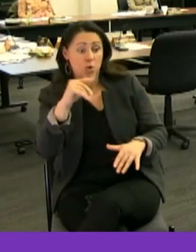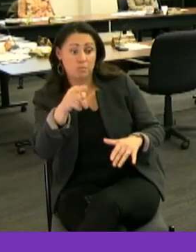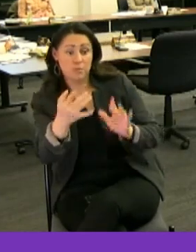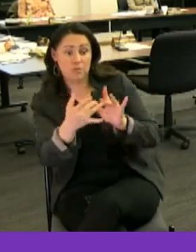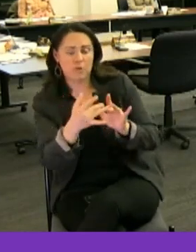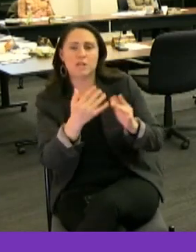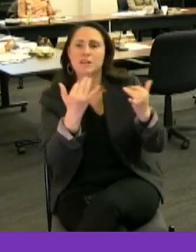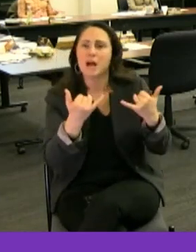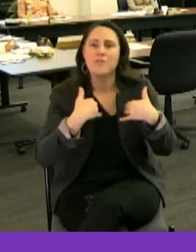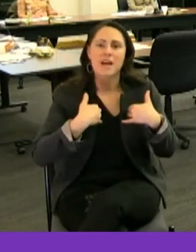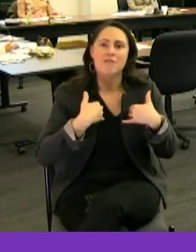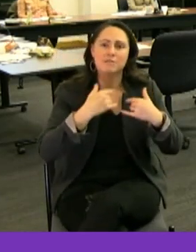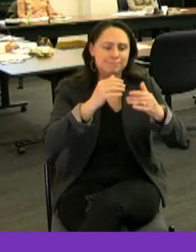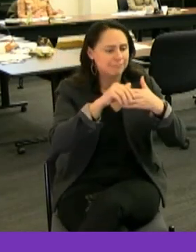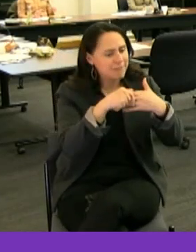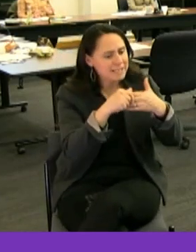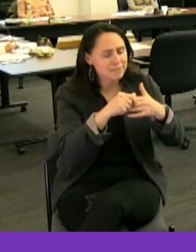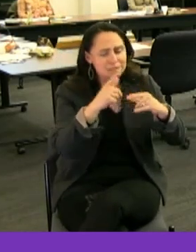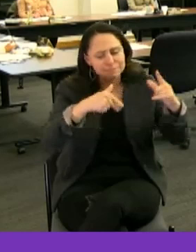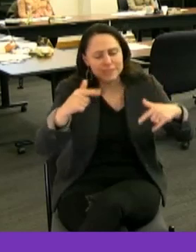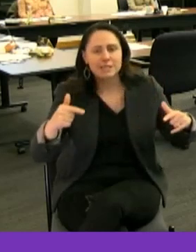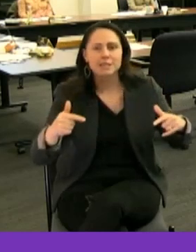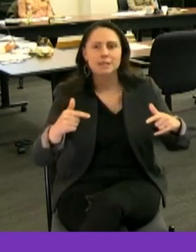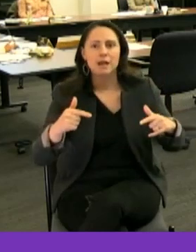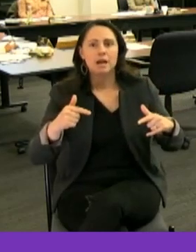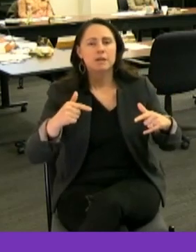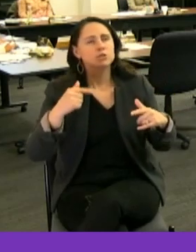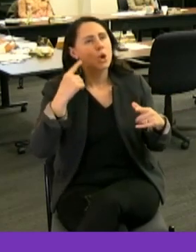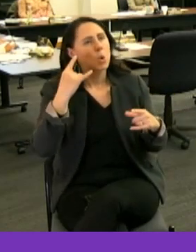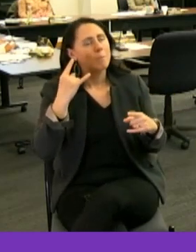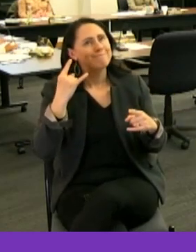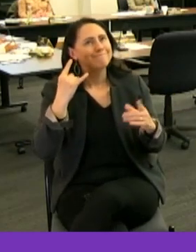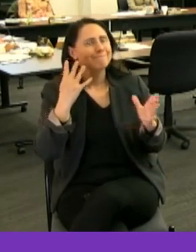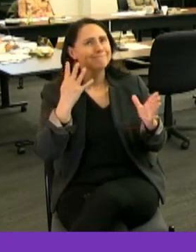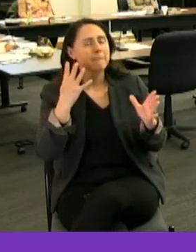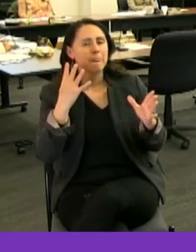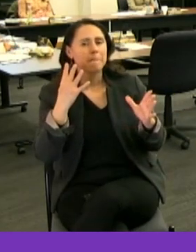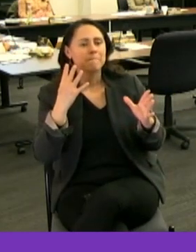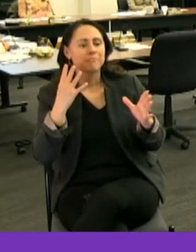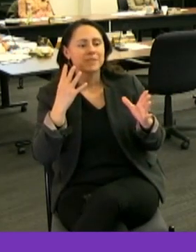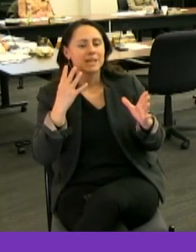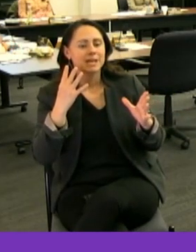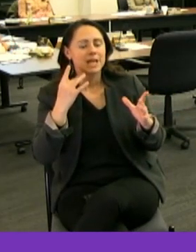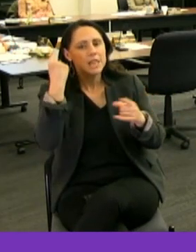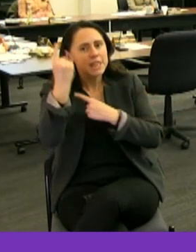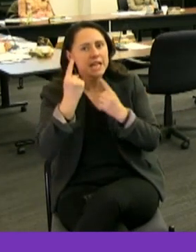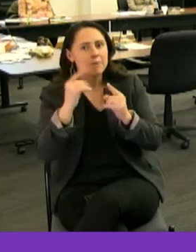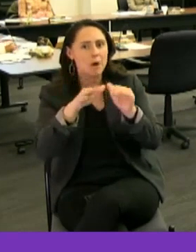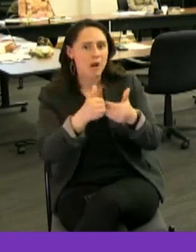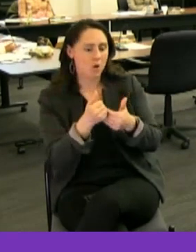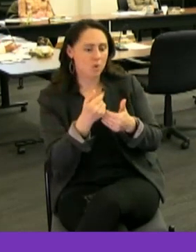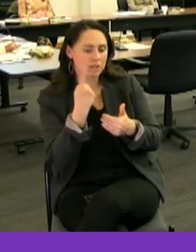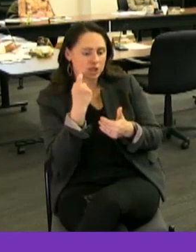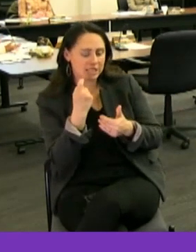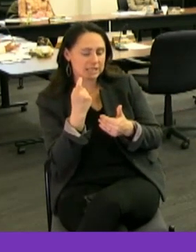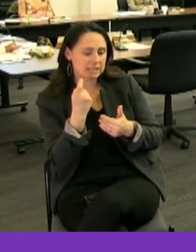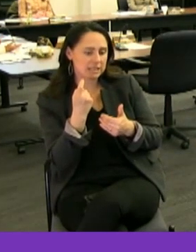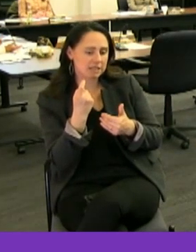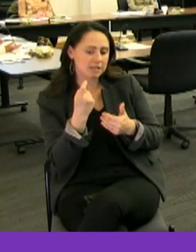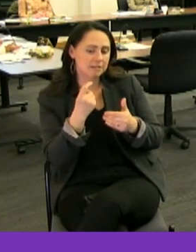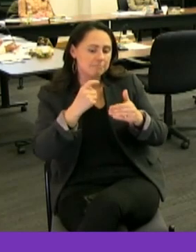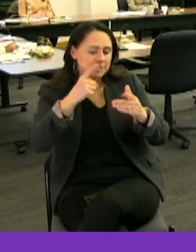virtual. Now they have a lot more flexibility. Considering that we just went on to offering multiple